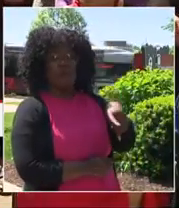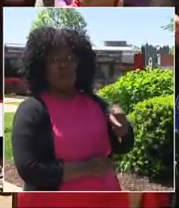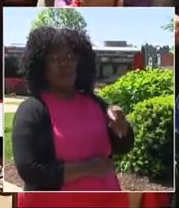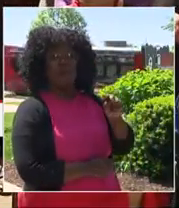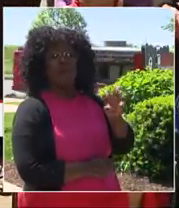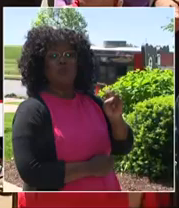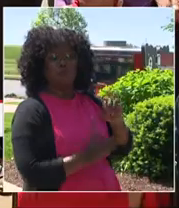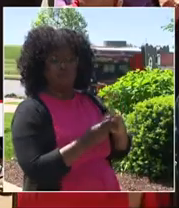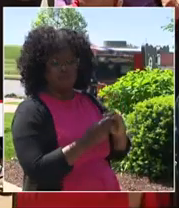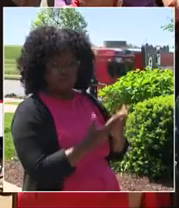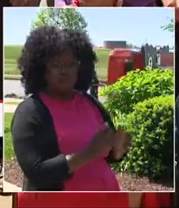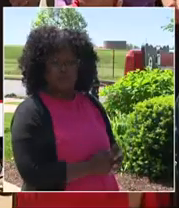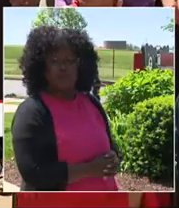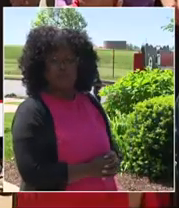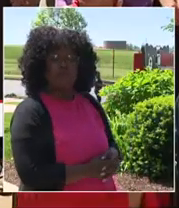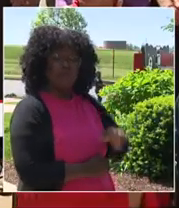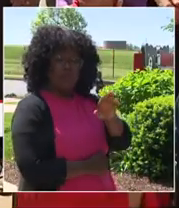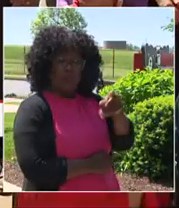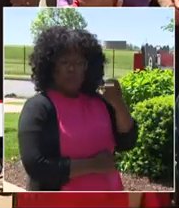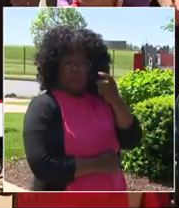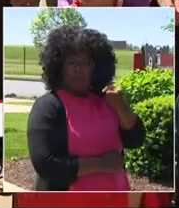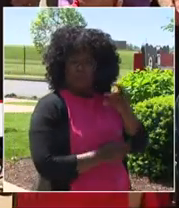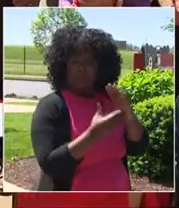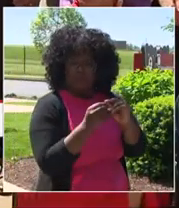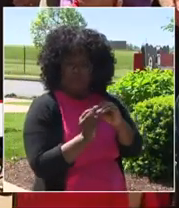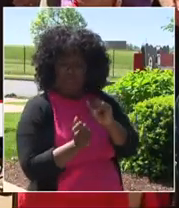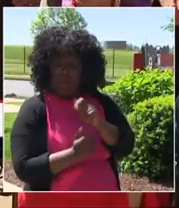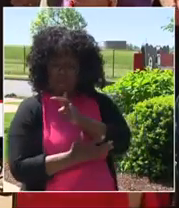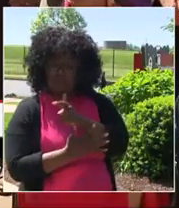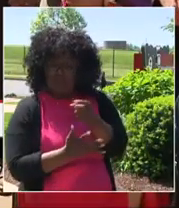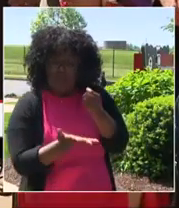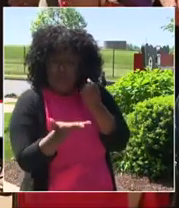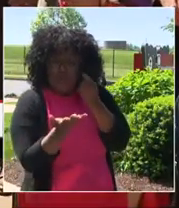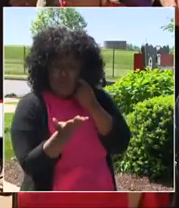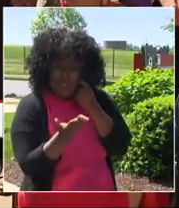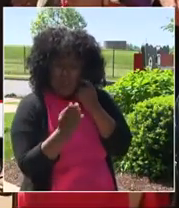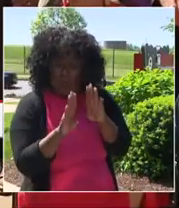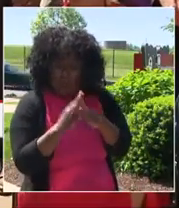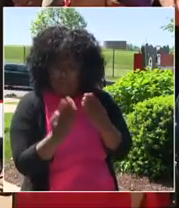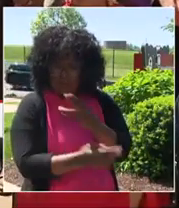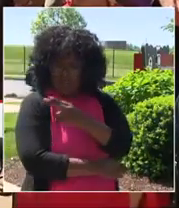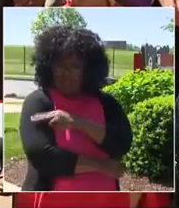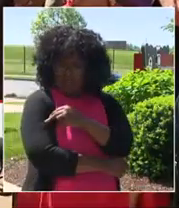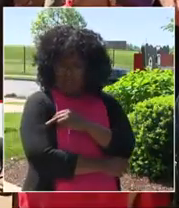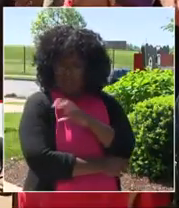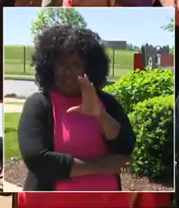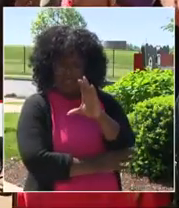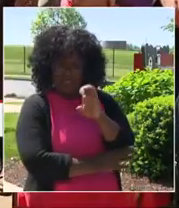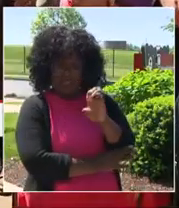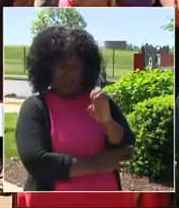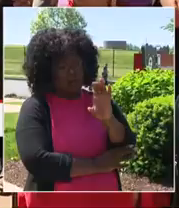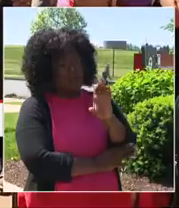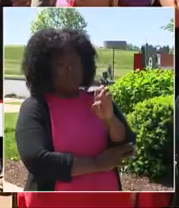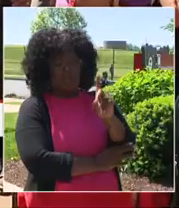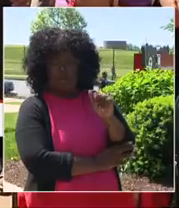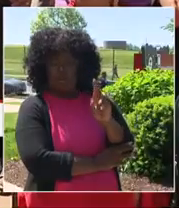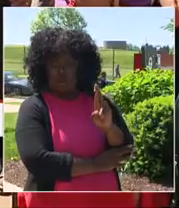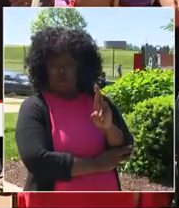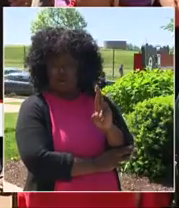knock-on effects, you just opened Cedar Hill. People there eager to see services east of the river. Does